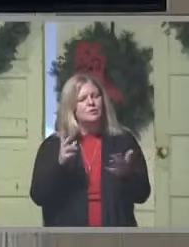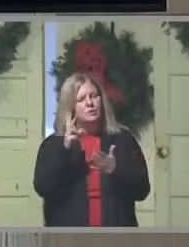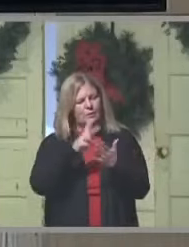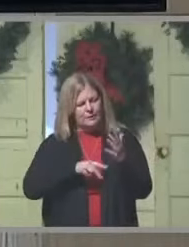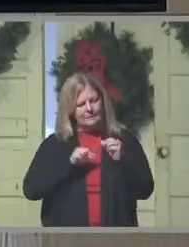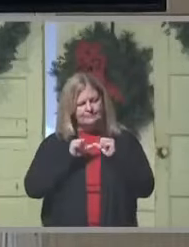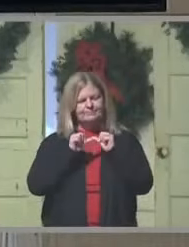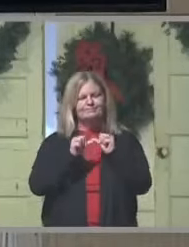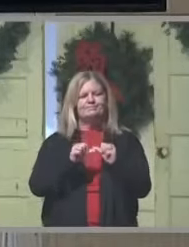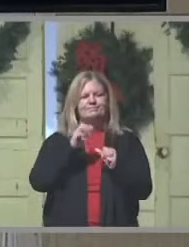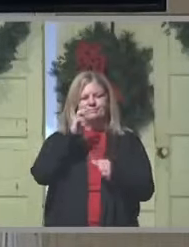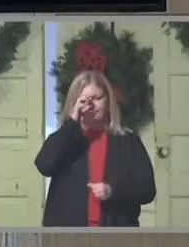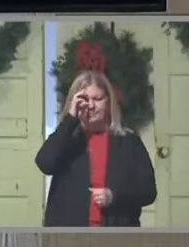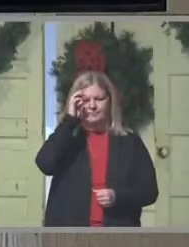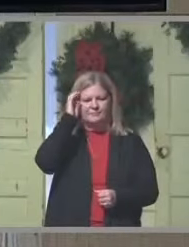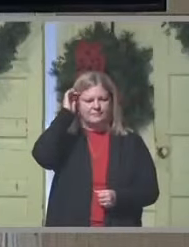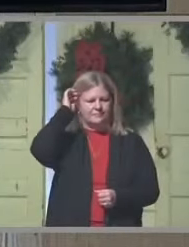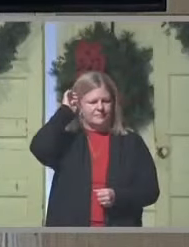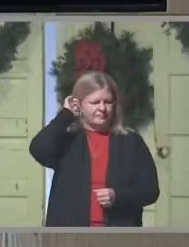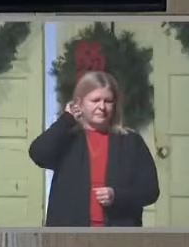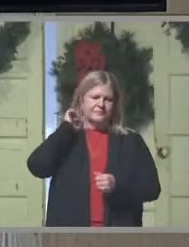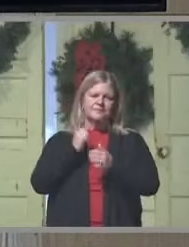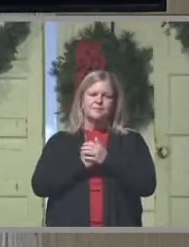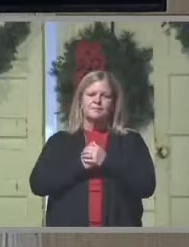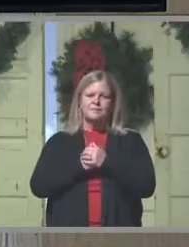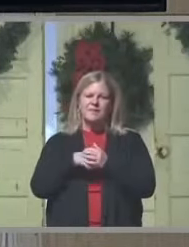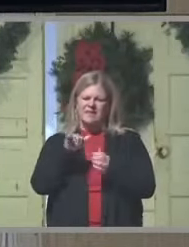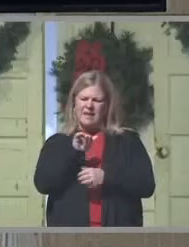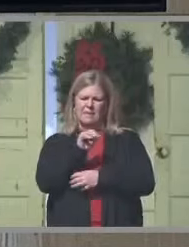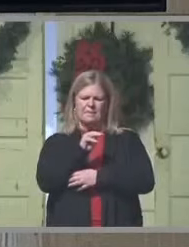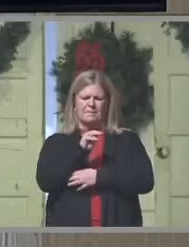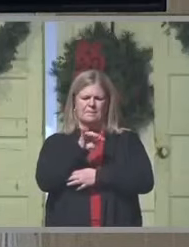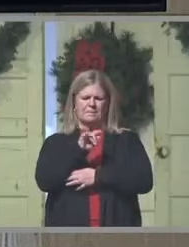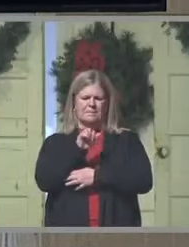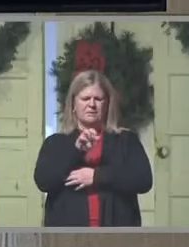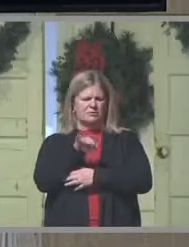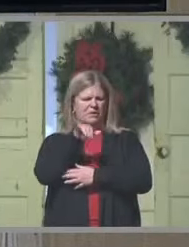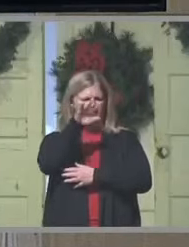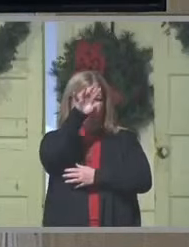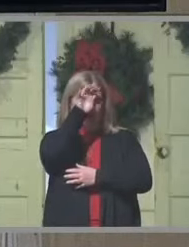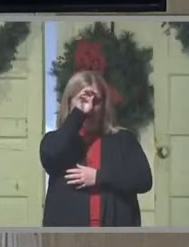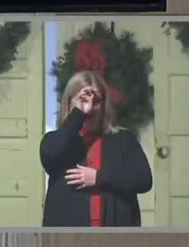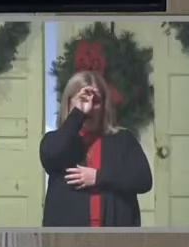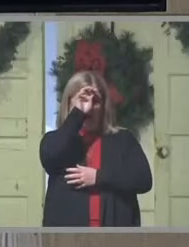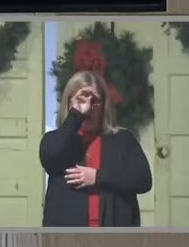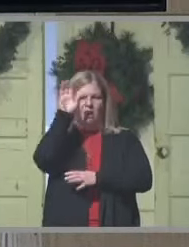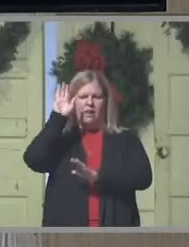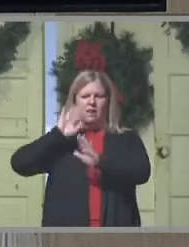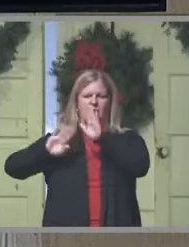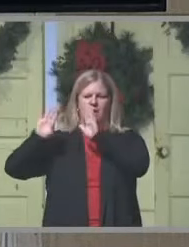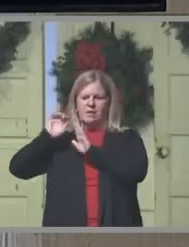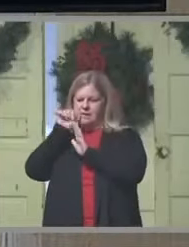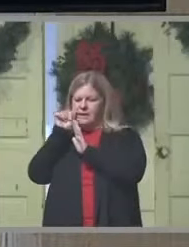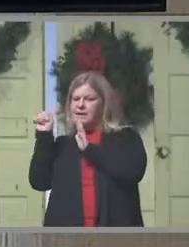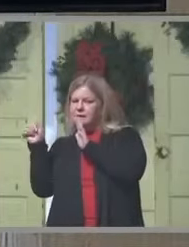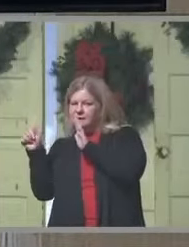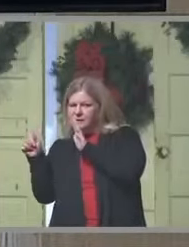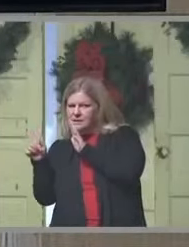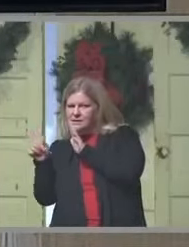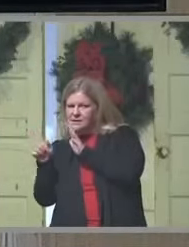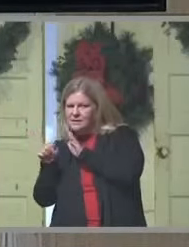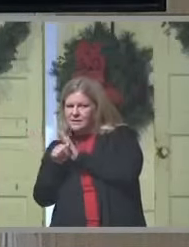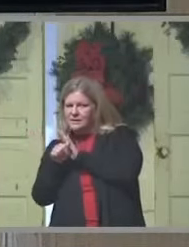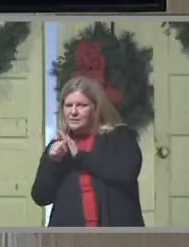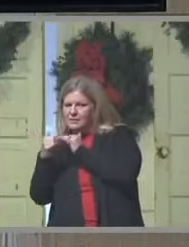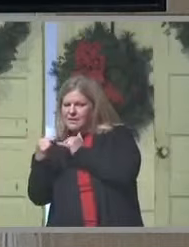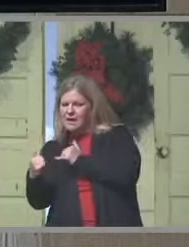read on. That is the mystery which has been hidden from the past ages and generations, but has